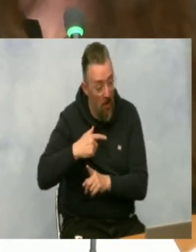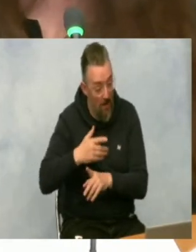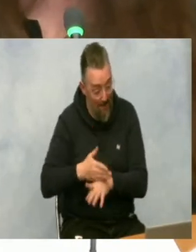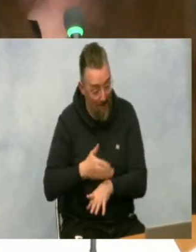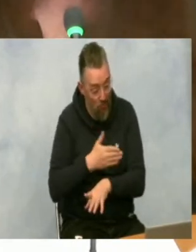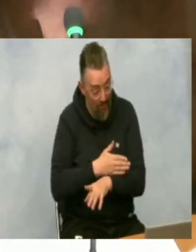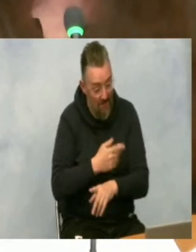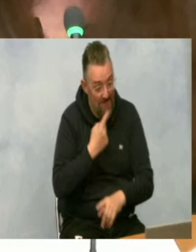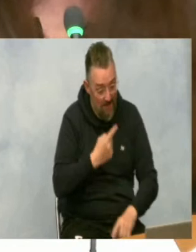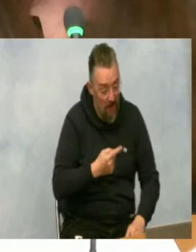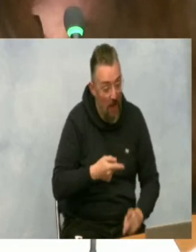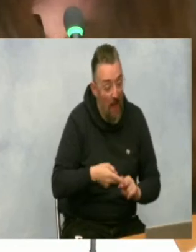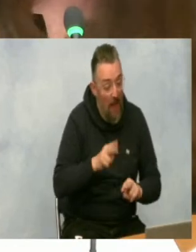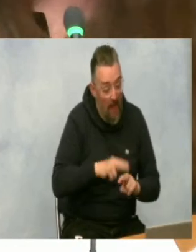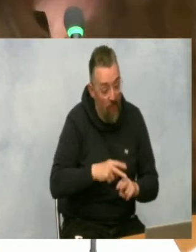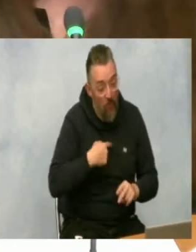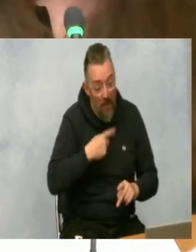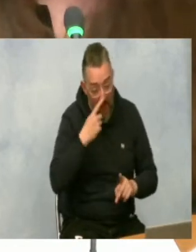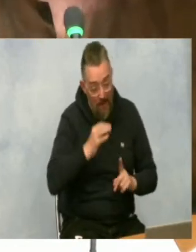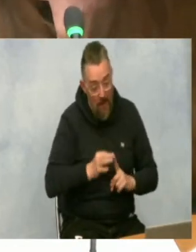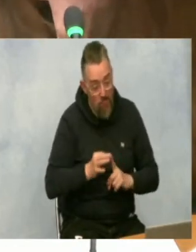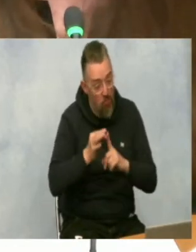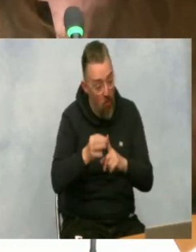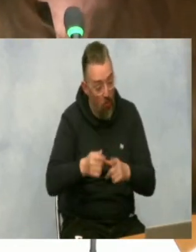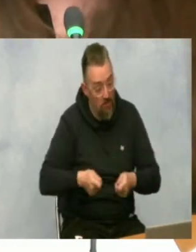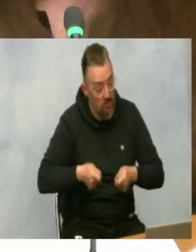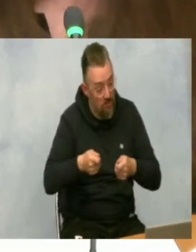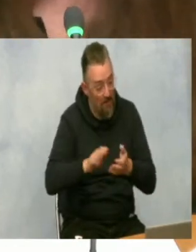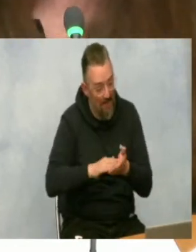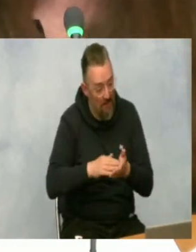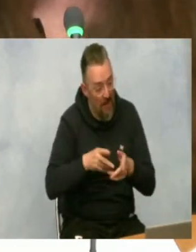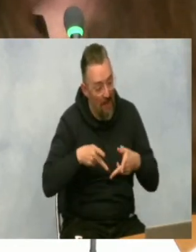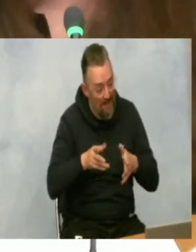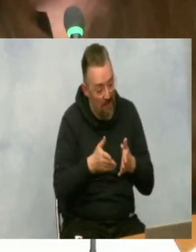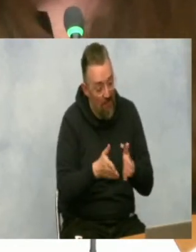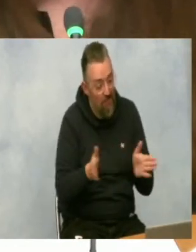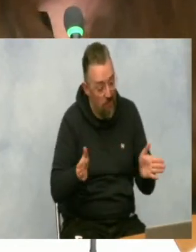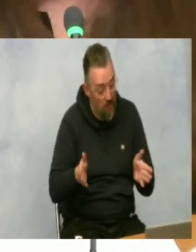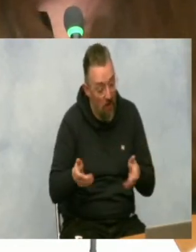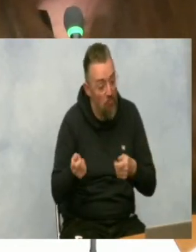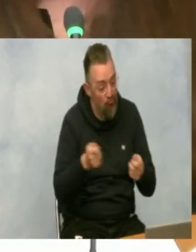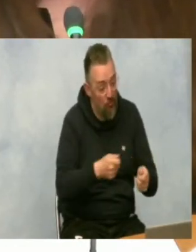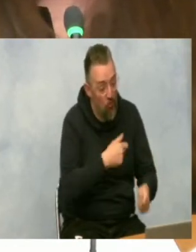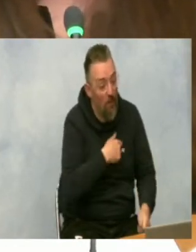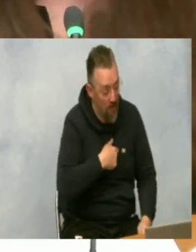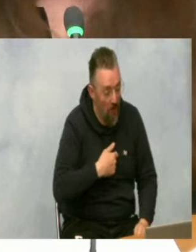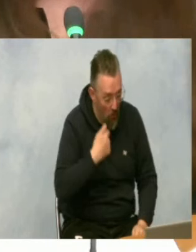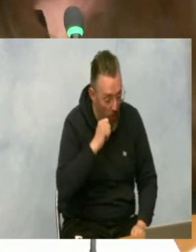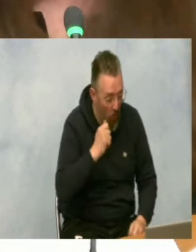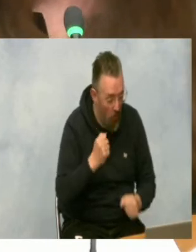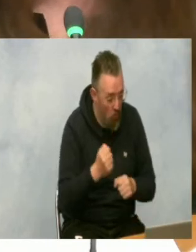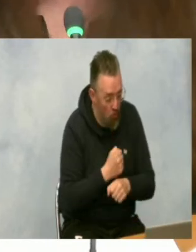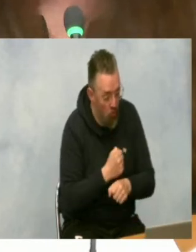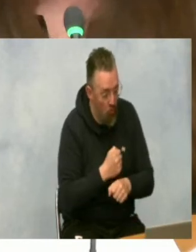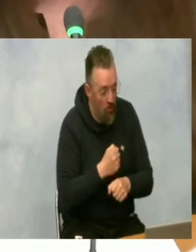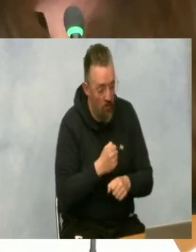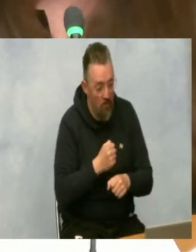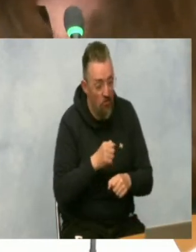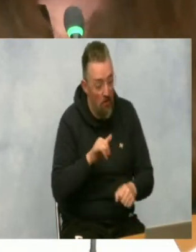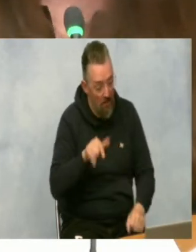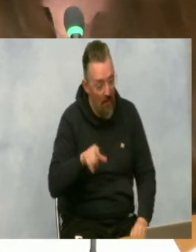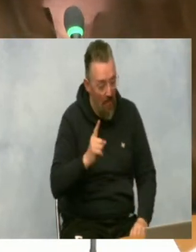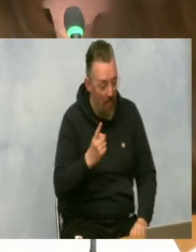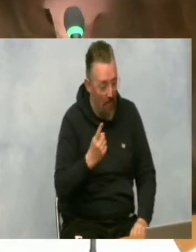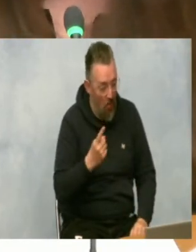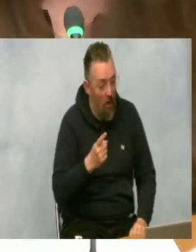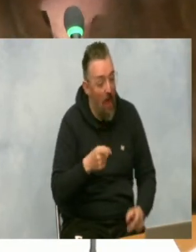we are able to bring further proposals to broaden the scheme further back to committee, we'll do that, and that would be one that we may consider